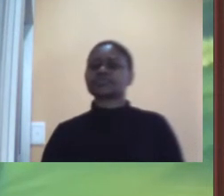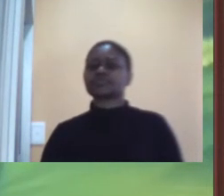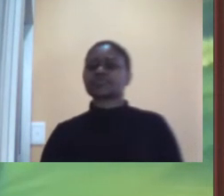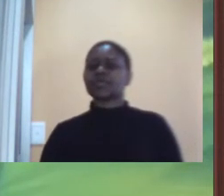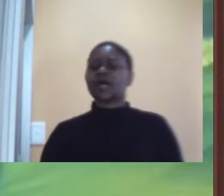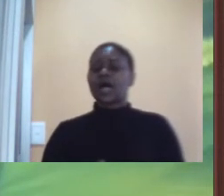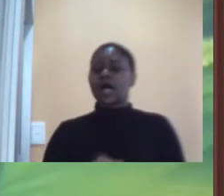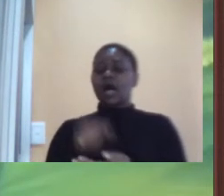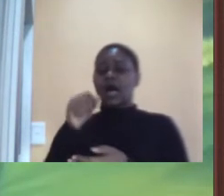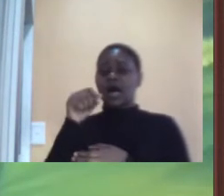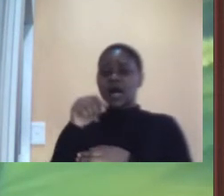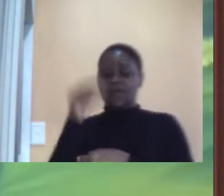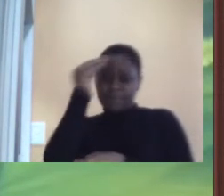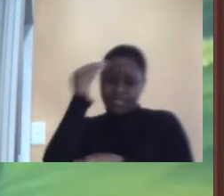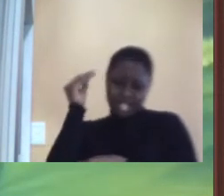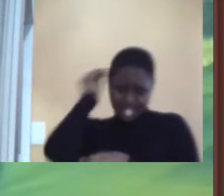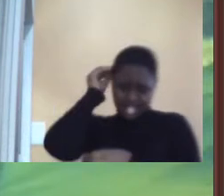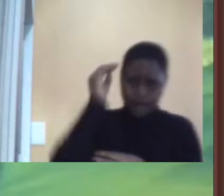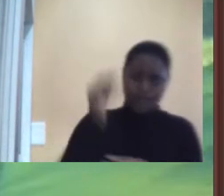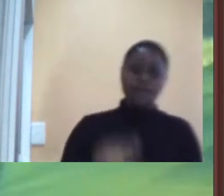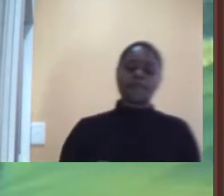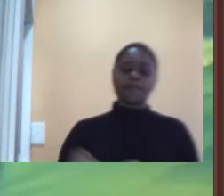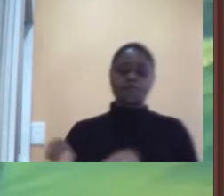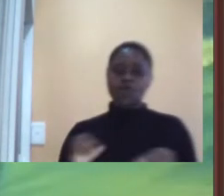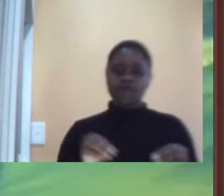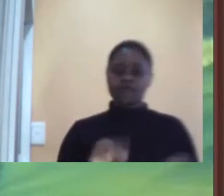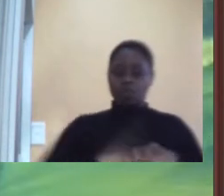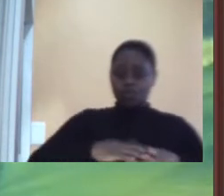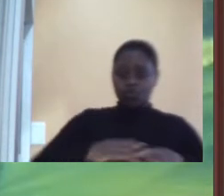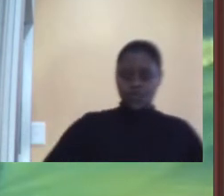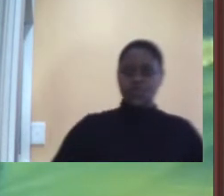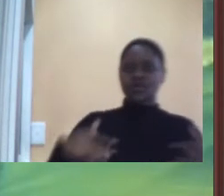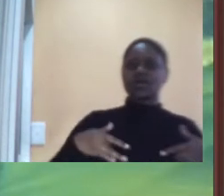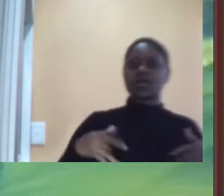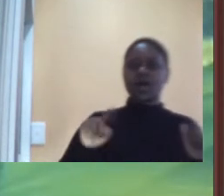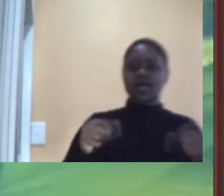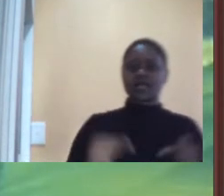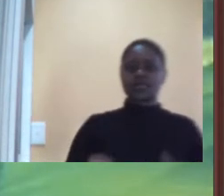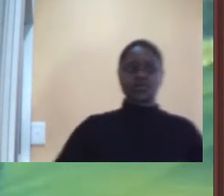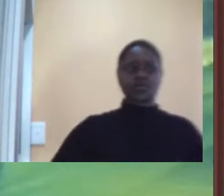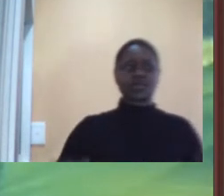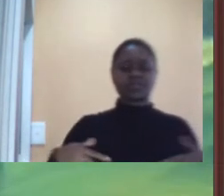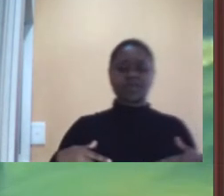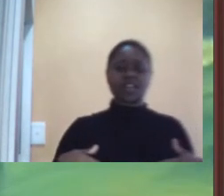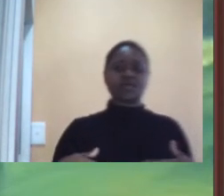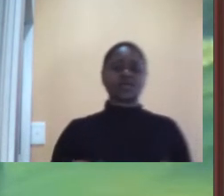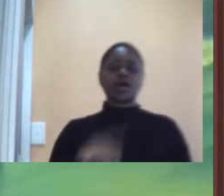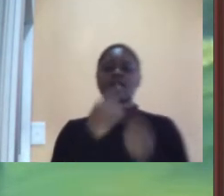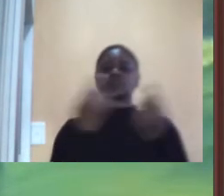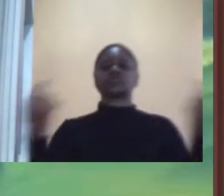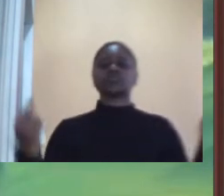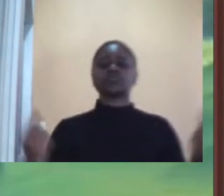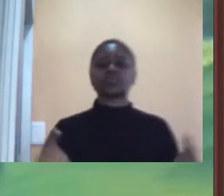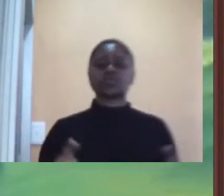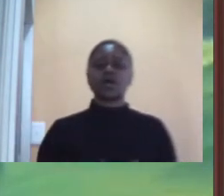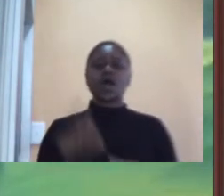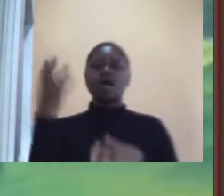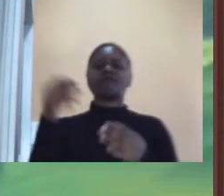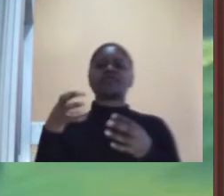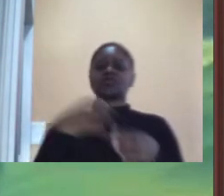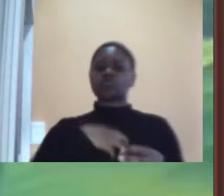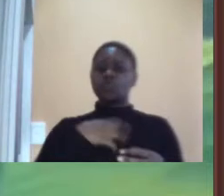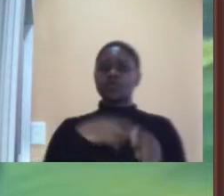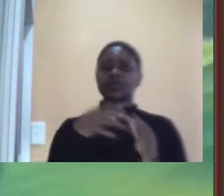accept that and then move on with the life. I can't live my life because everybody have a page that they